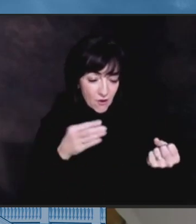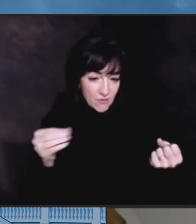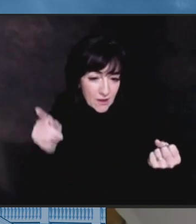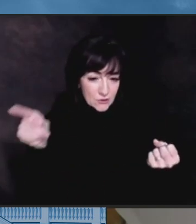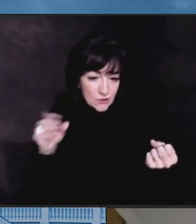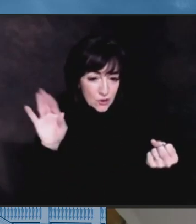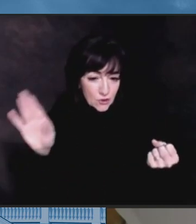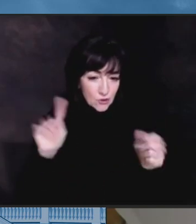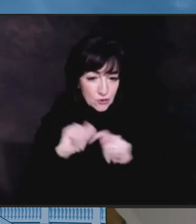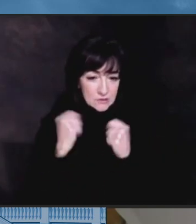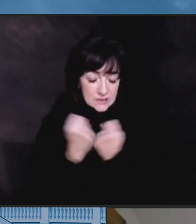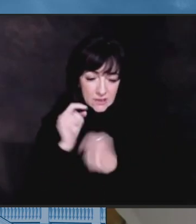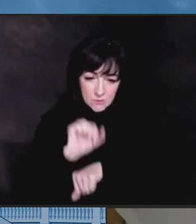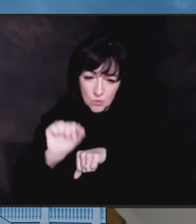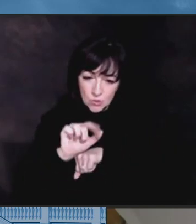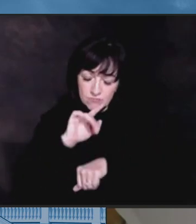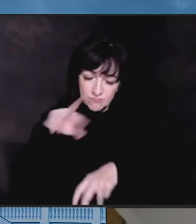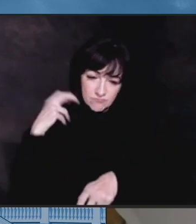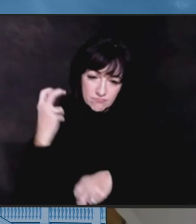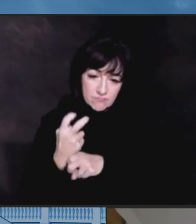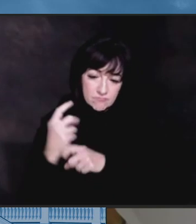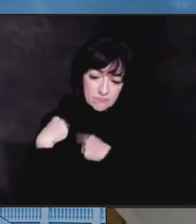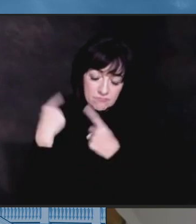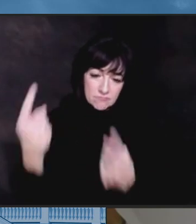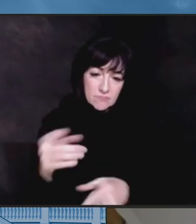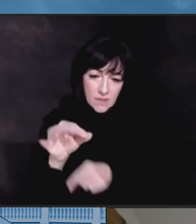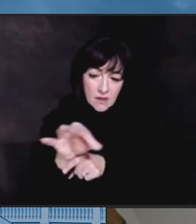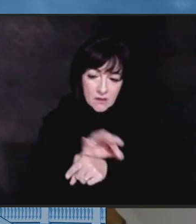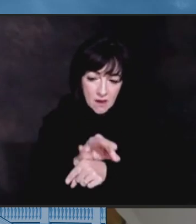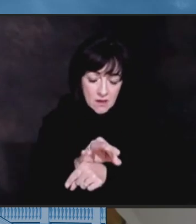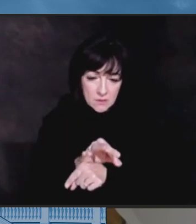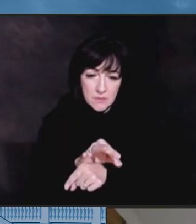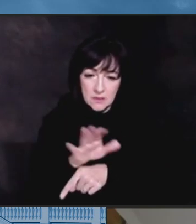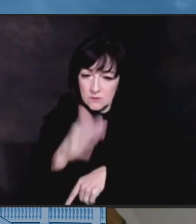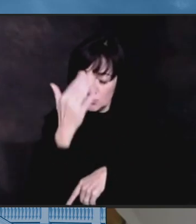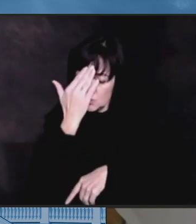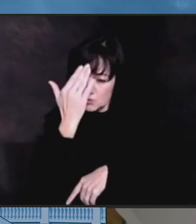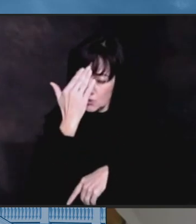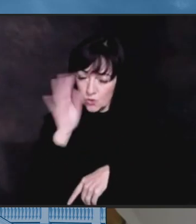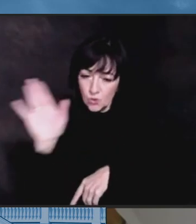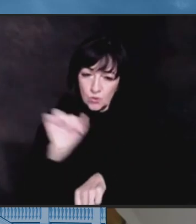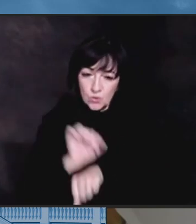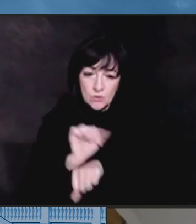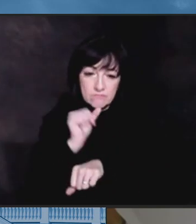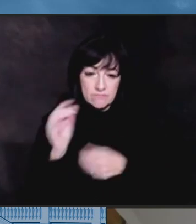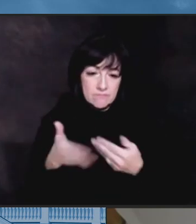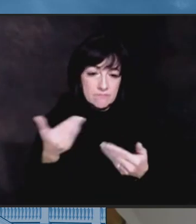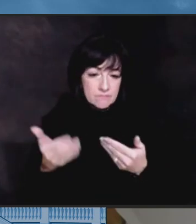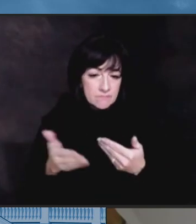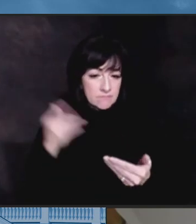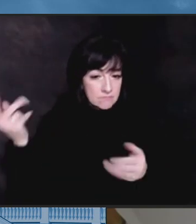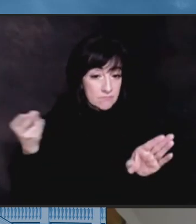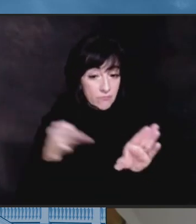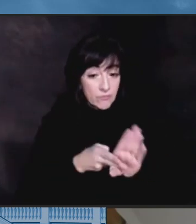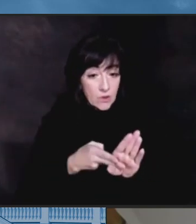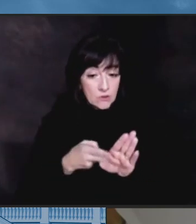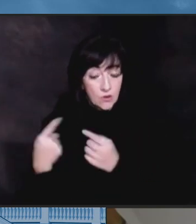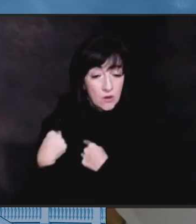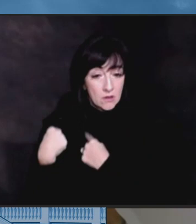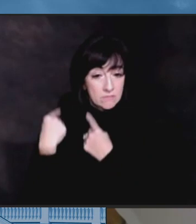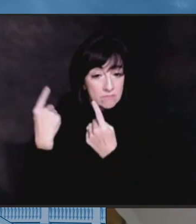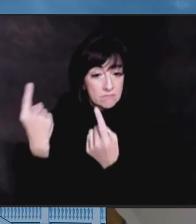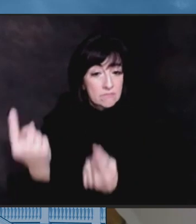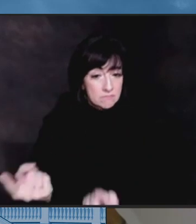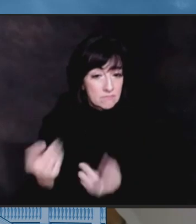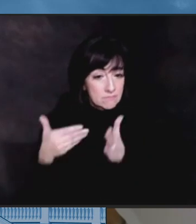has been working incredibly hard over the last 9 months, as you know, and she's been with us here on a weekly basis,